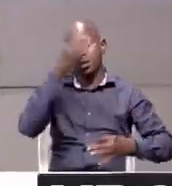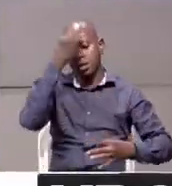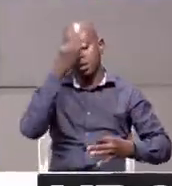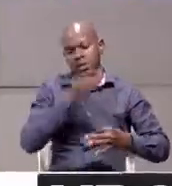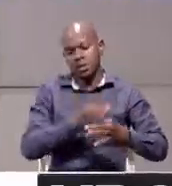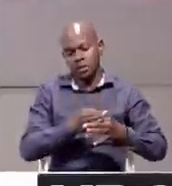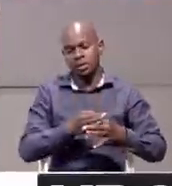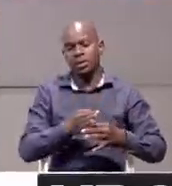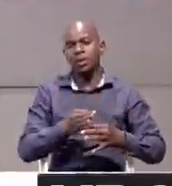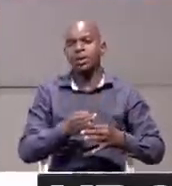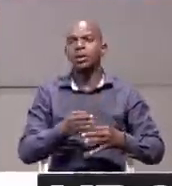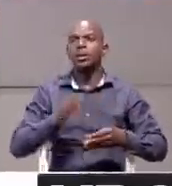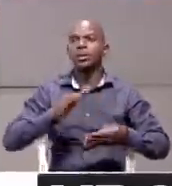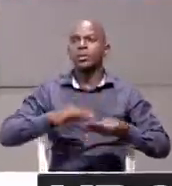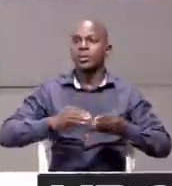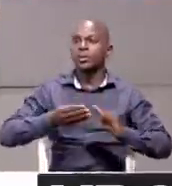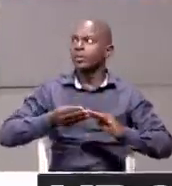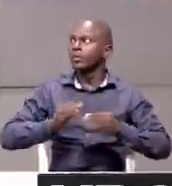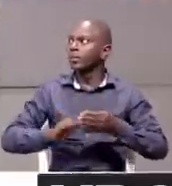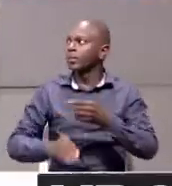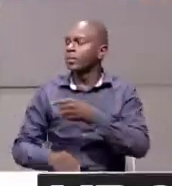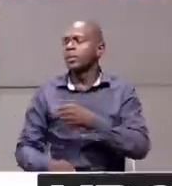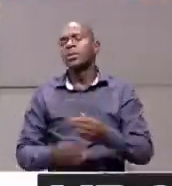their partners.